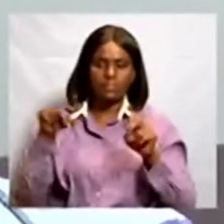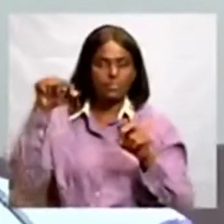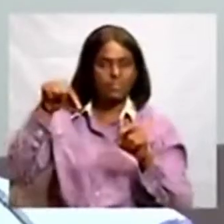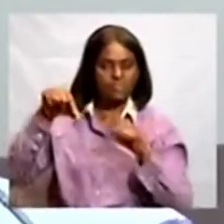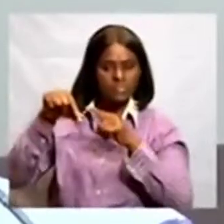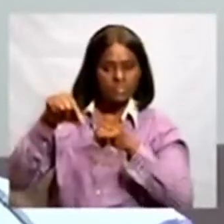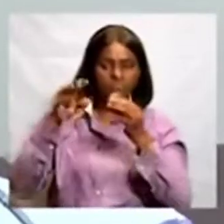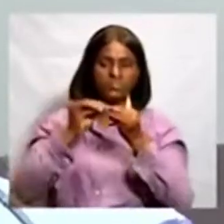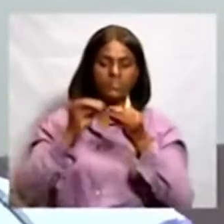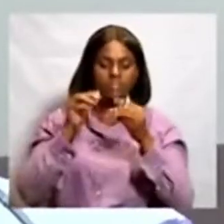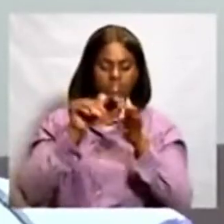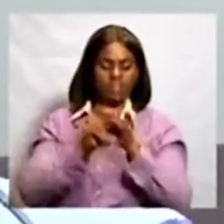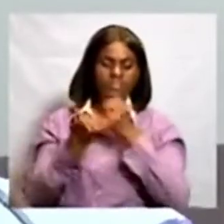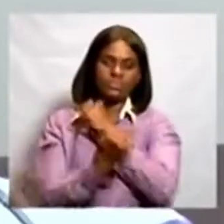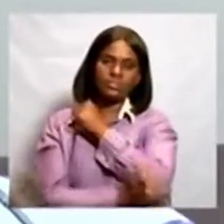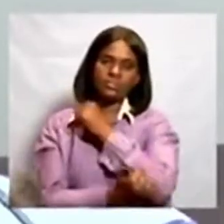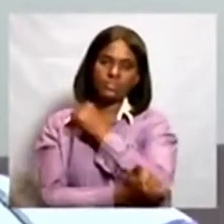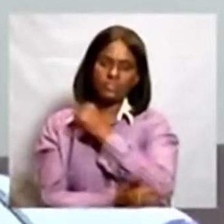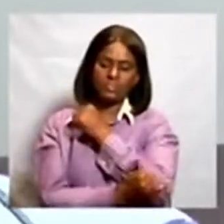qualifications in the country.